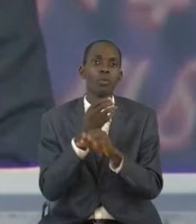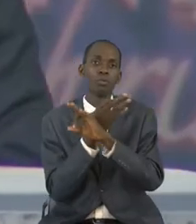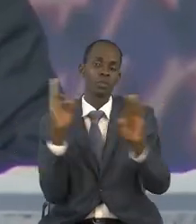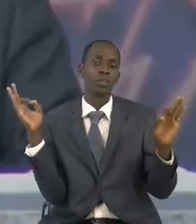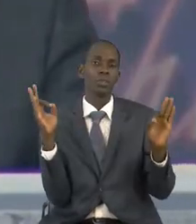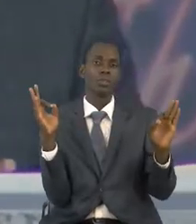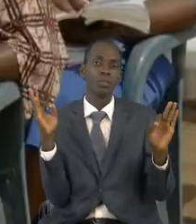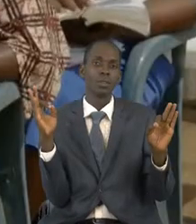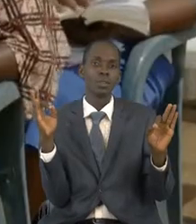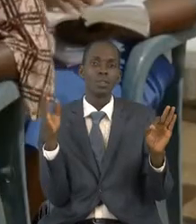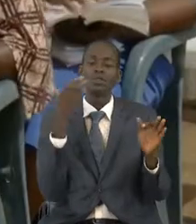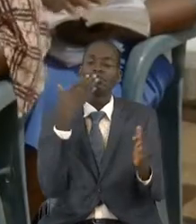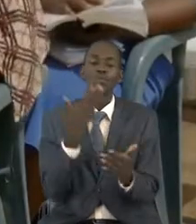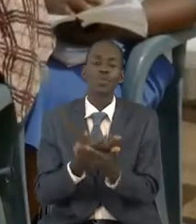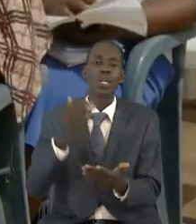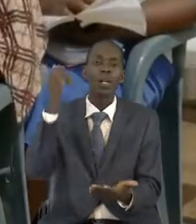Good amen there.